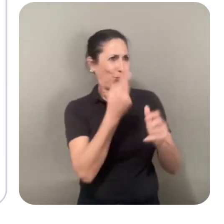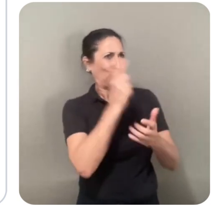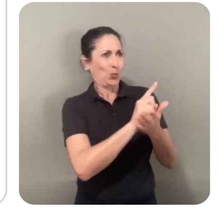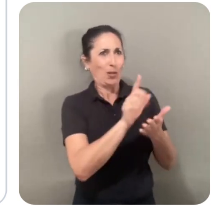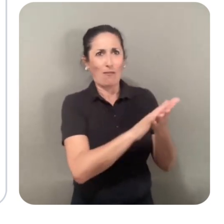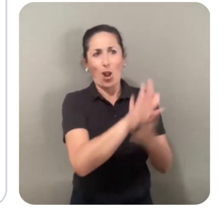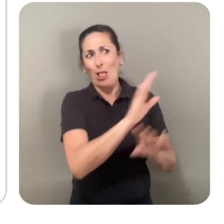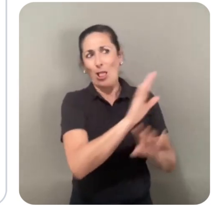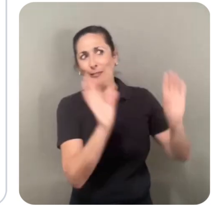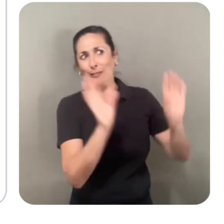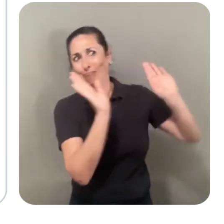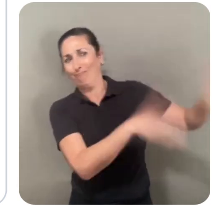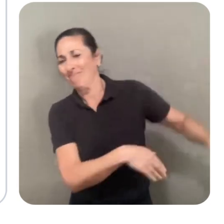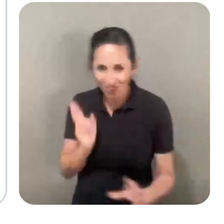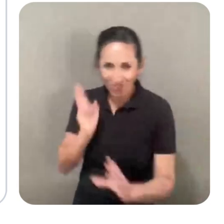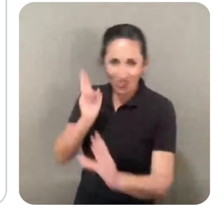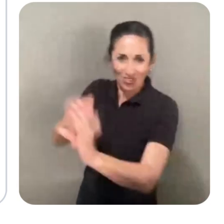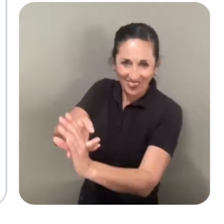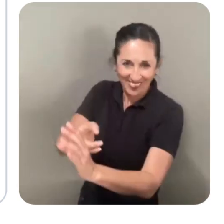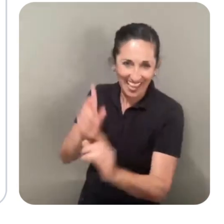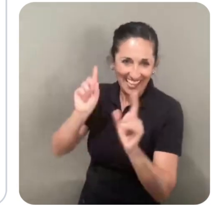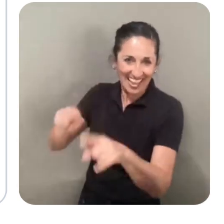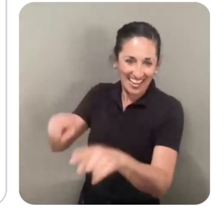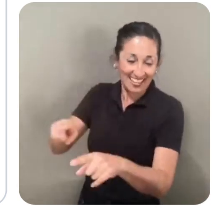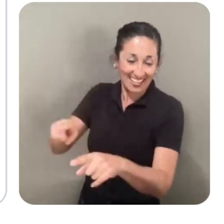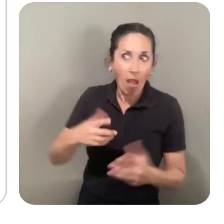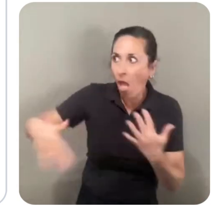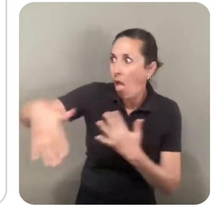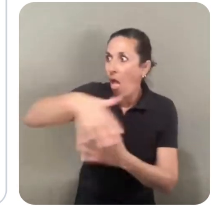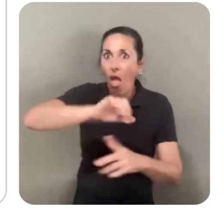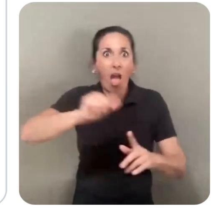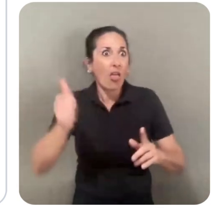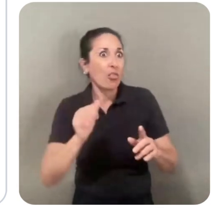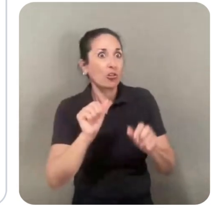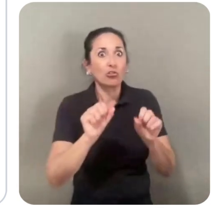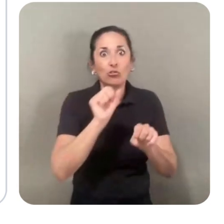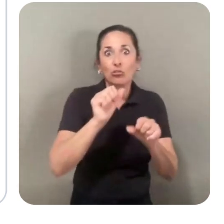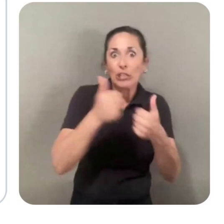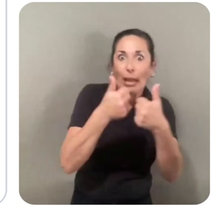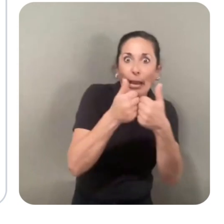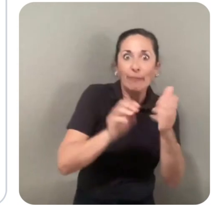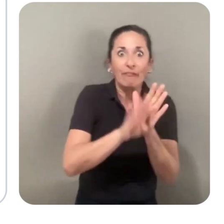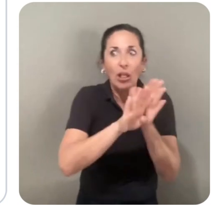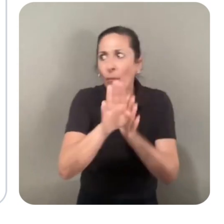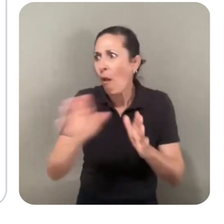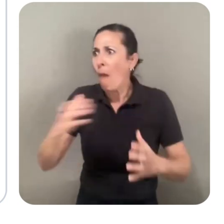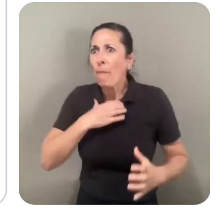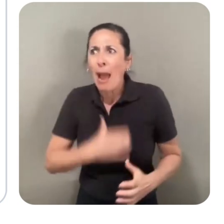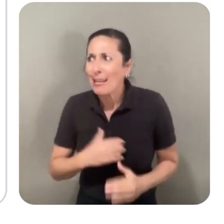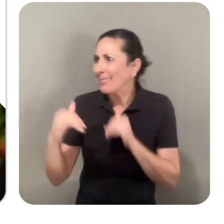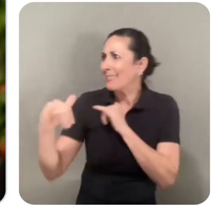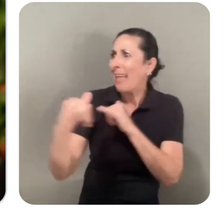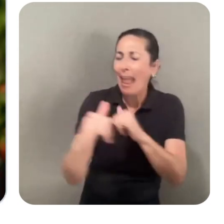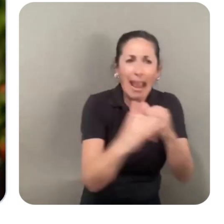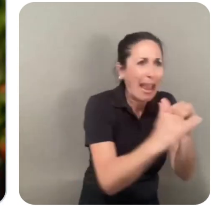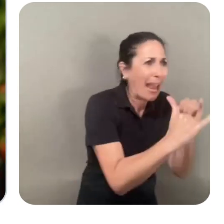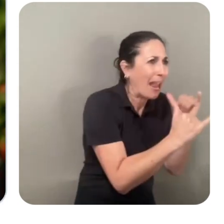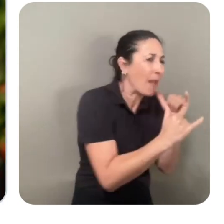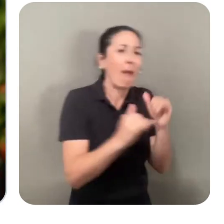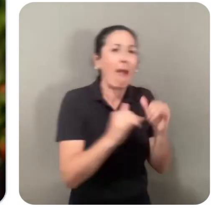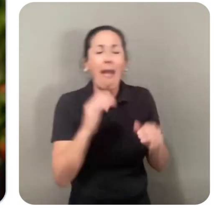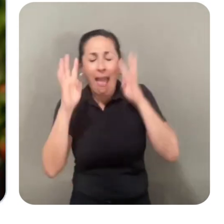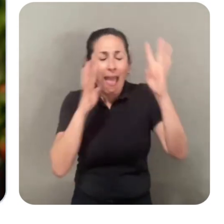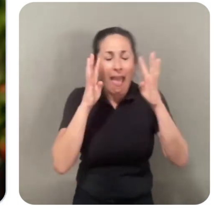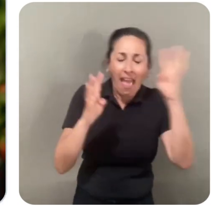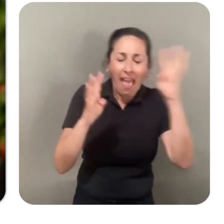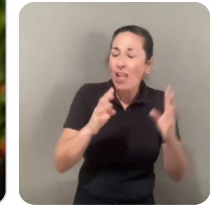first time, we were surrounded by other VR game developers who were equally as passionate about building for this new medium. It inspired us to